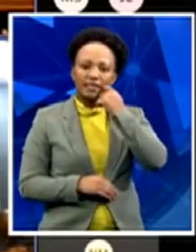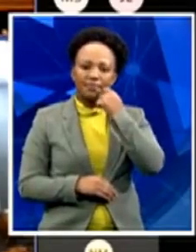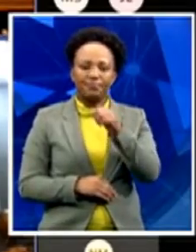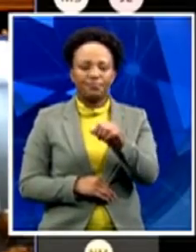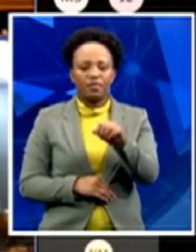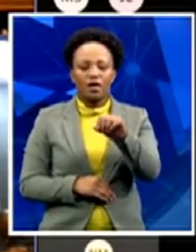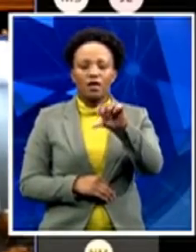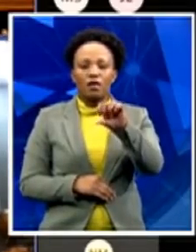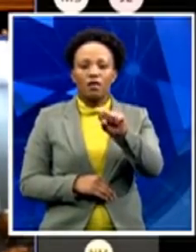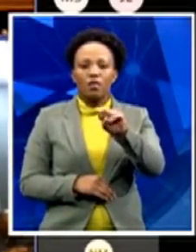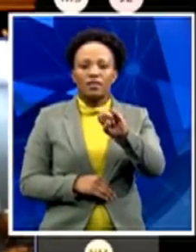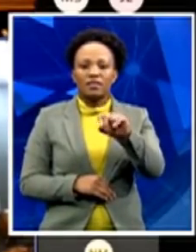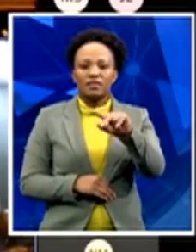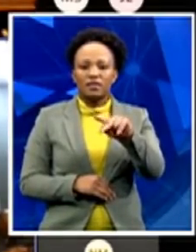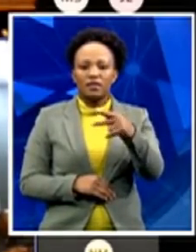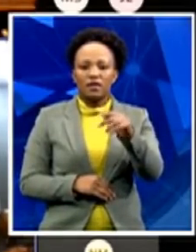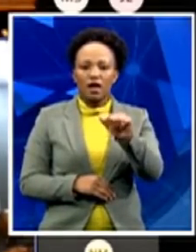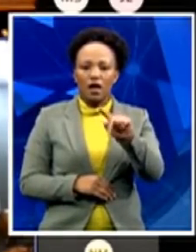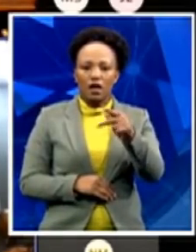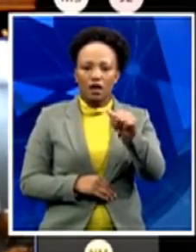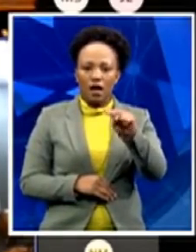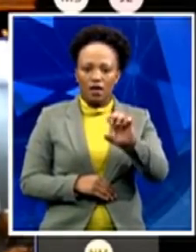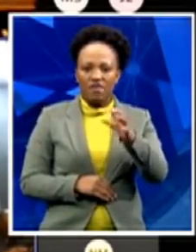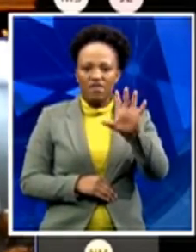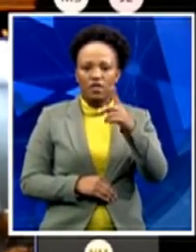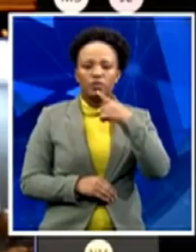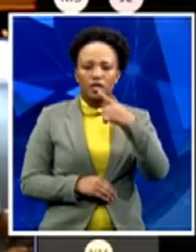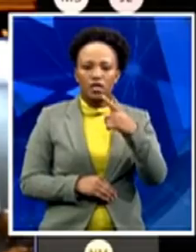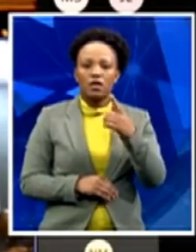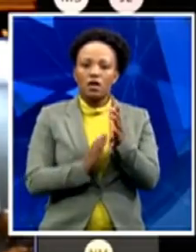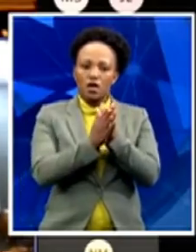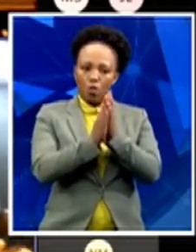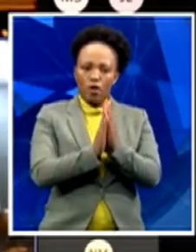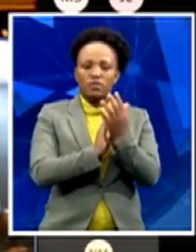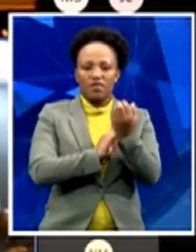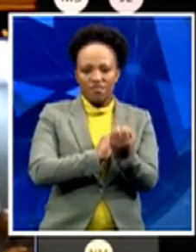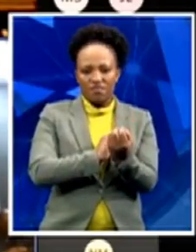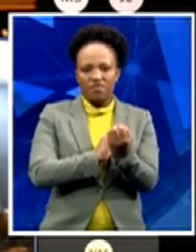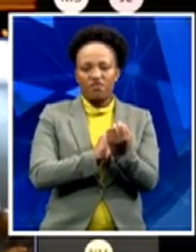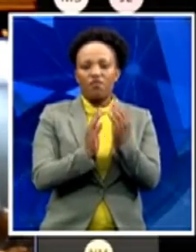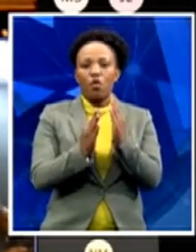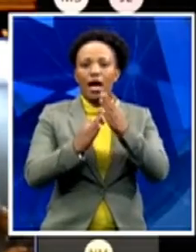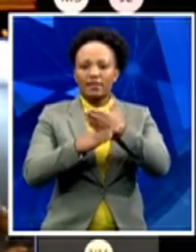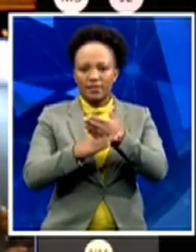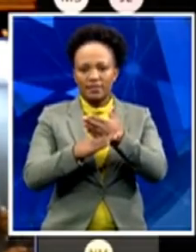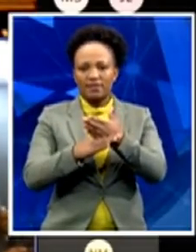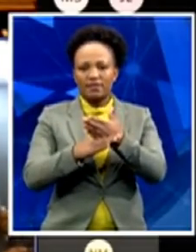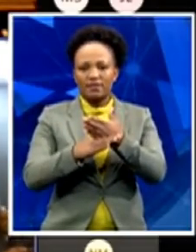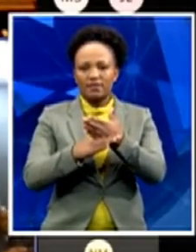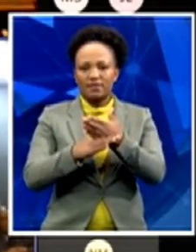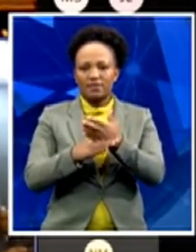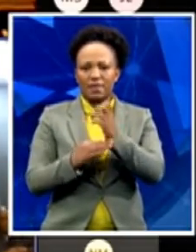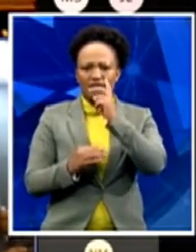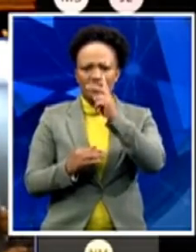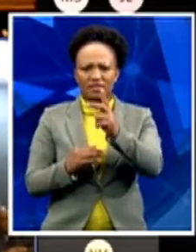court around access to these proceedings. I see that there are more than 100, about